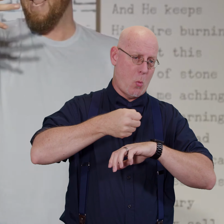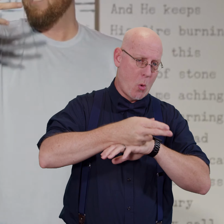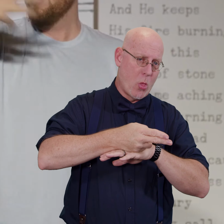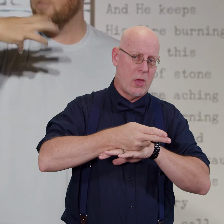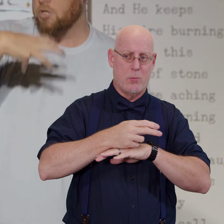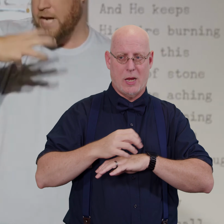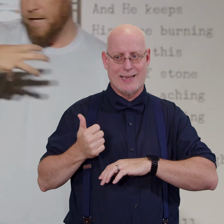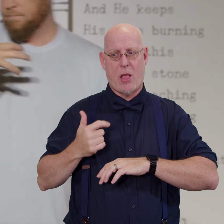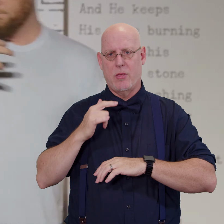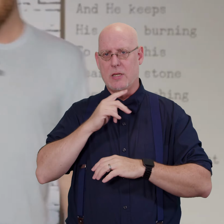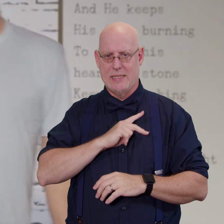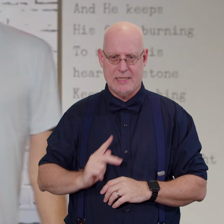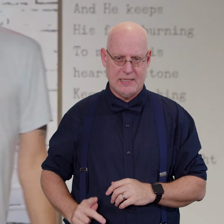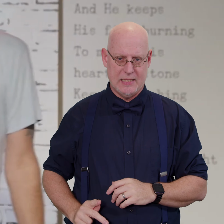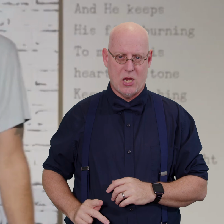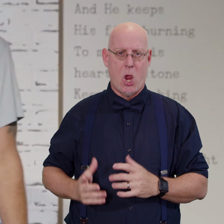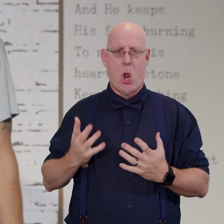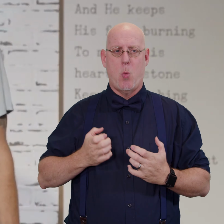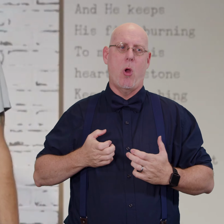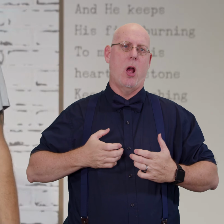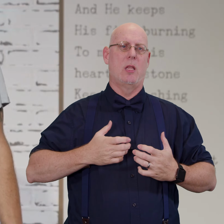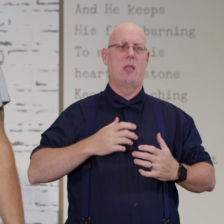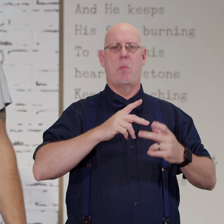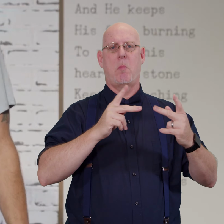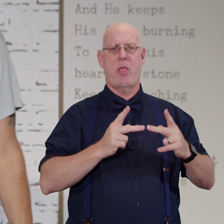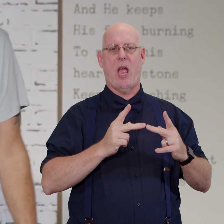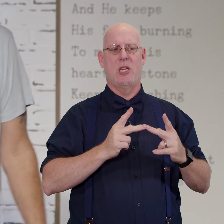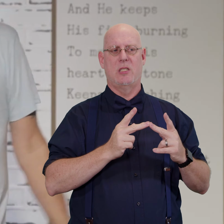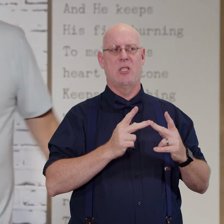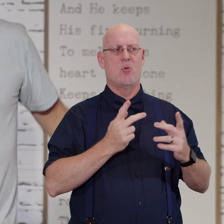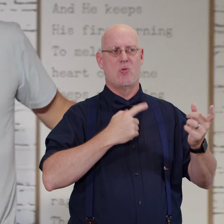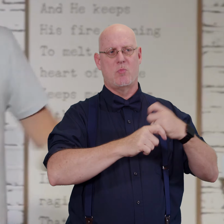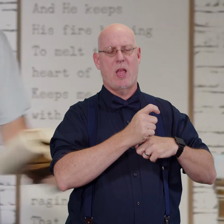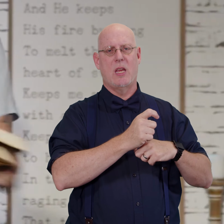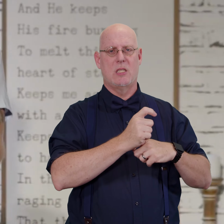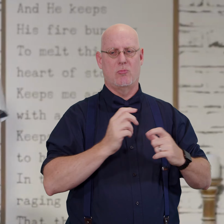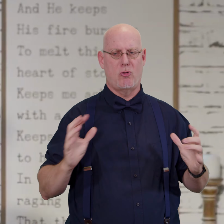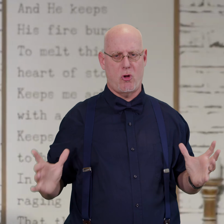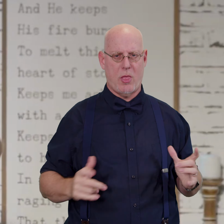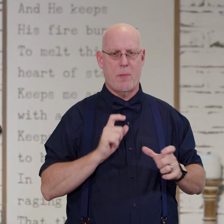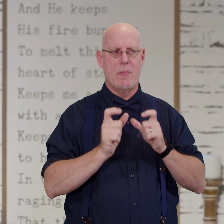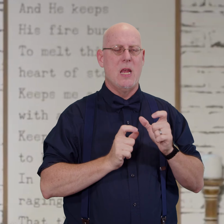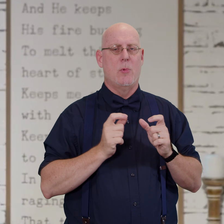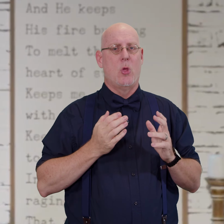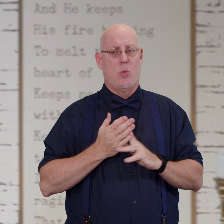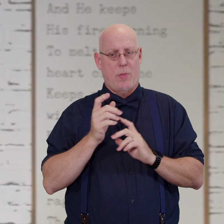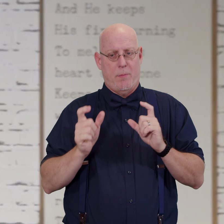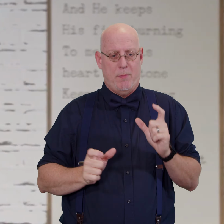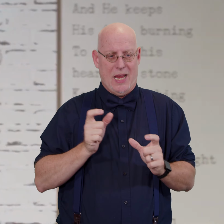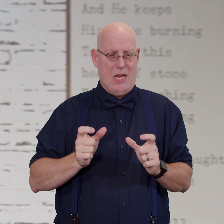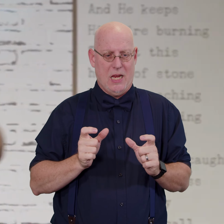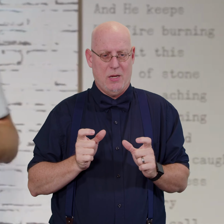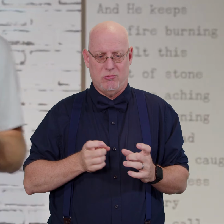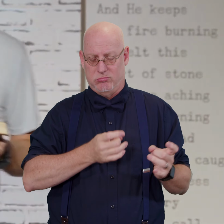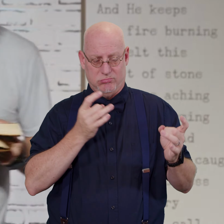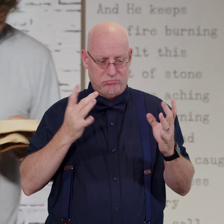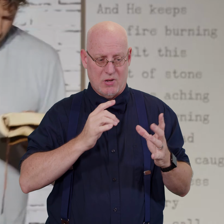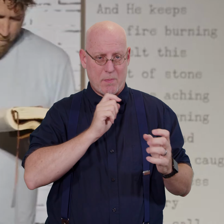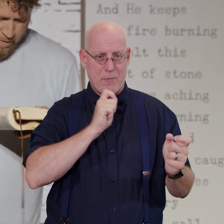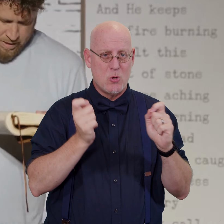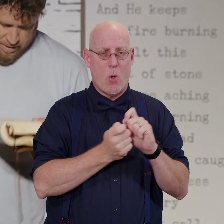by another king wanting the rightful place of the current king and rallying the people. And so by the people's atrocity